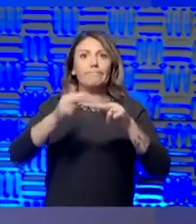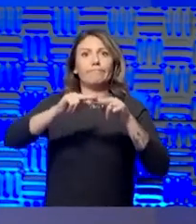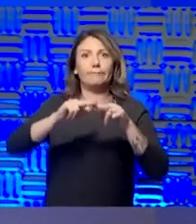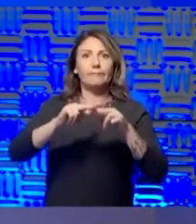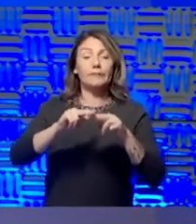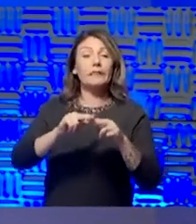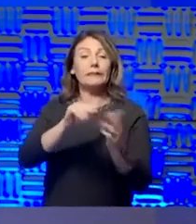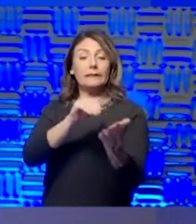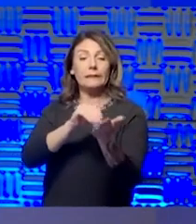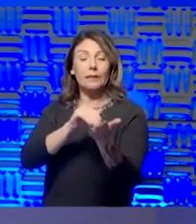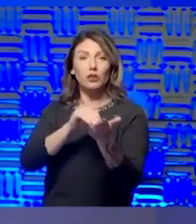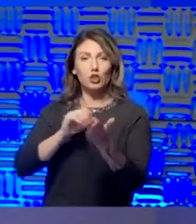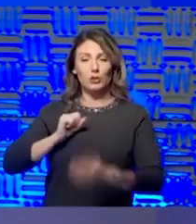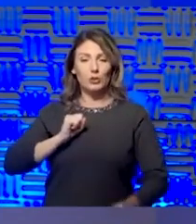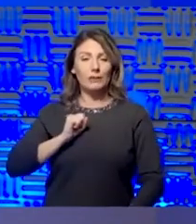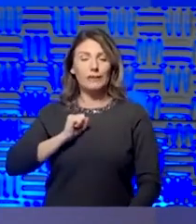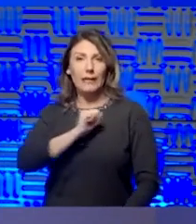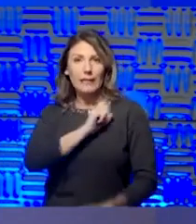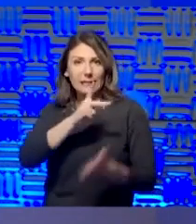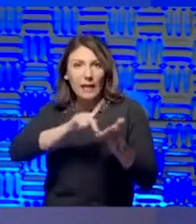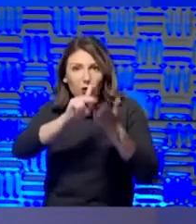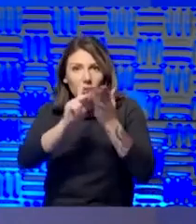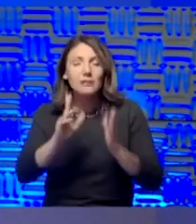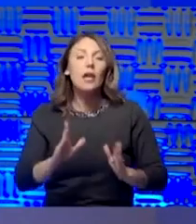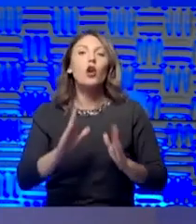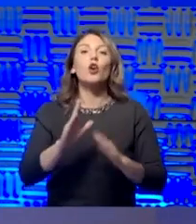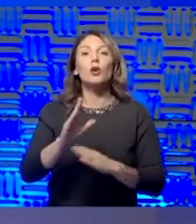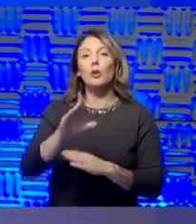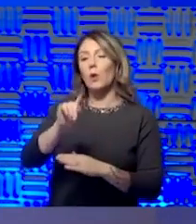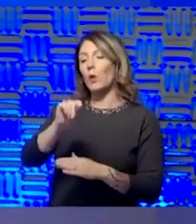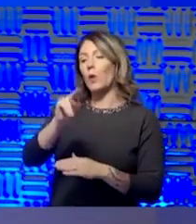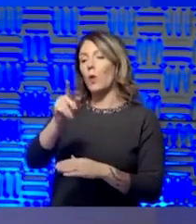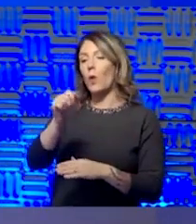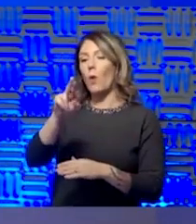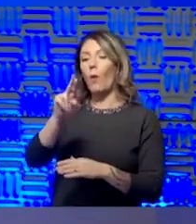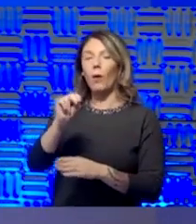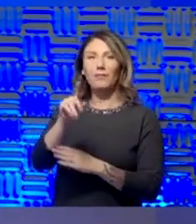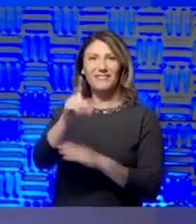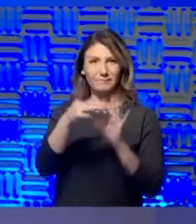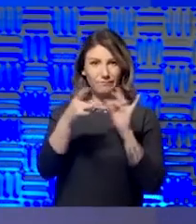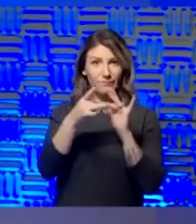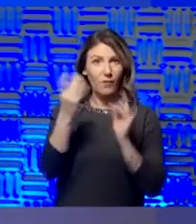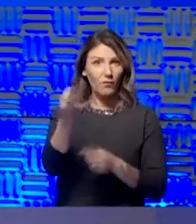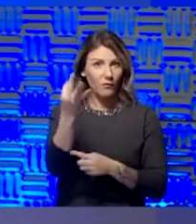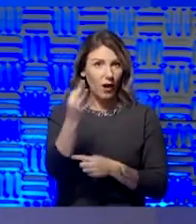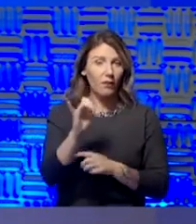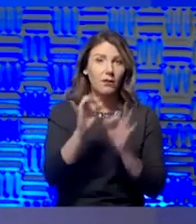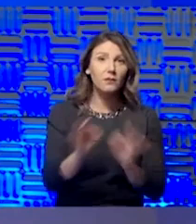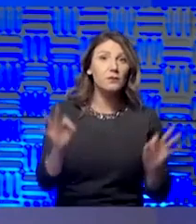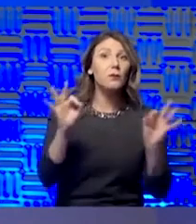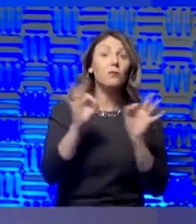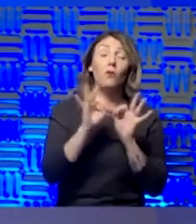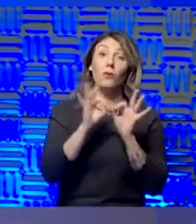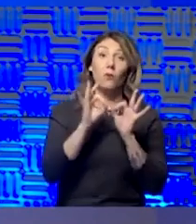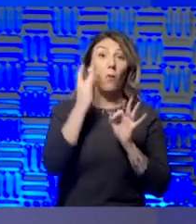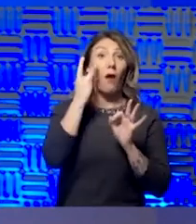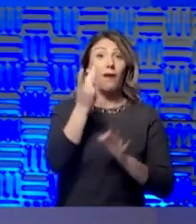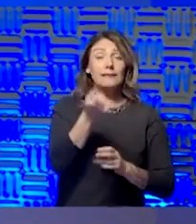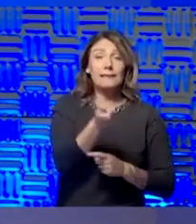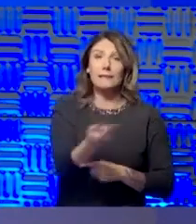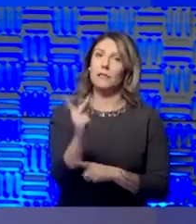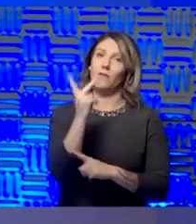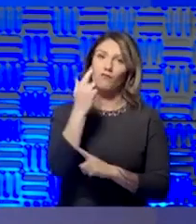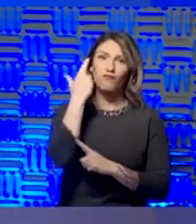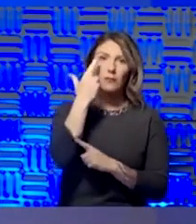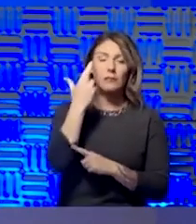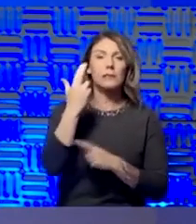Norman, Secretary Norman was speaking to that on Friday as well. That's gonna be important for several reasons. One, so we